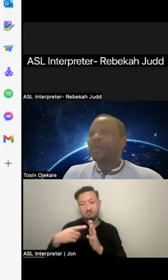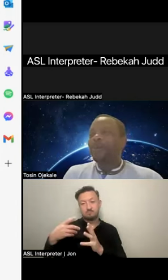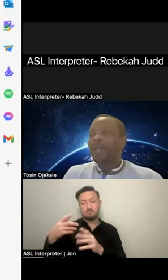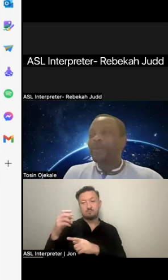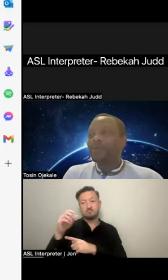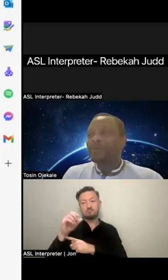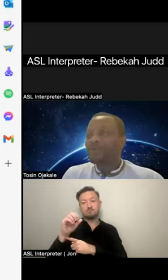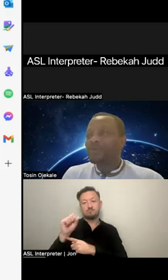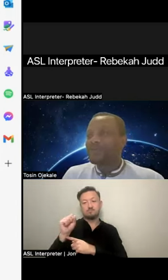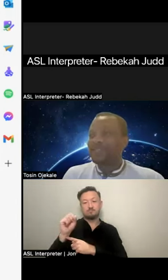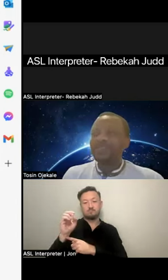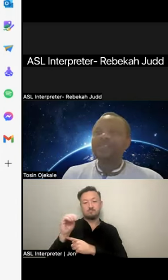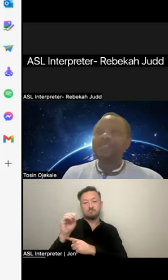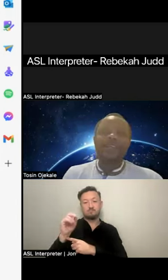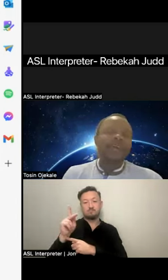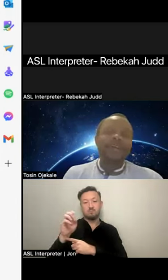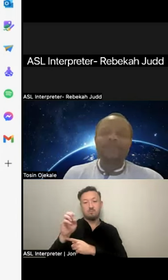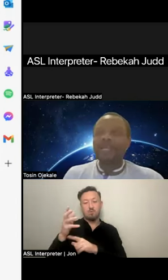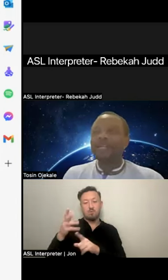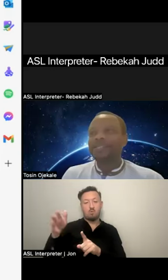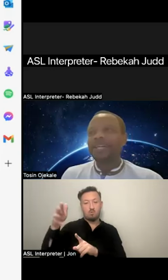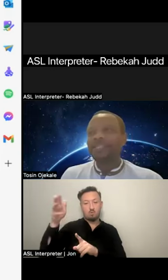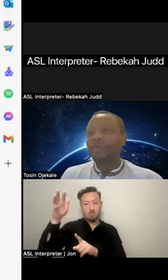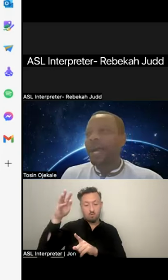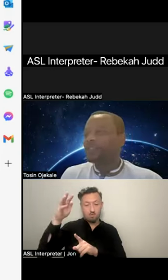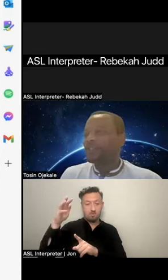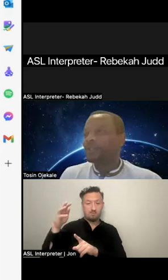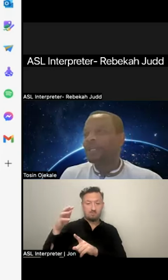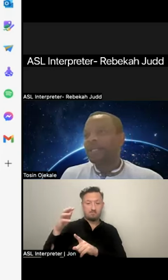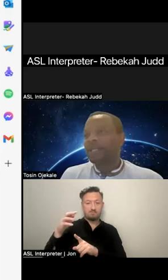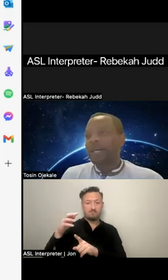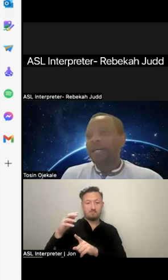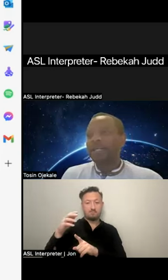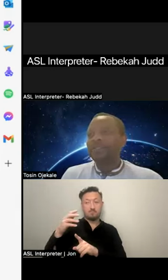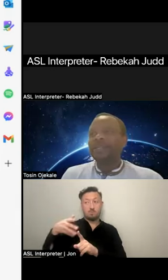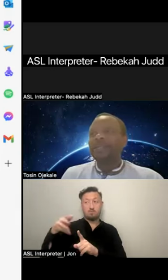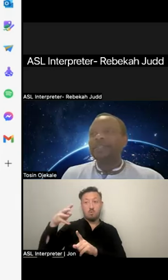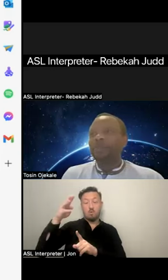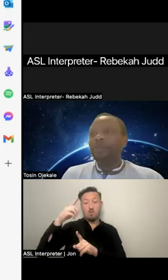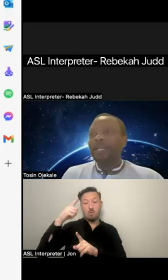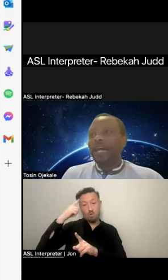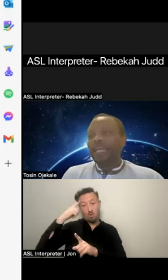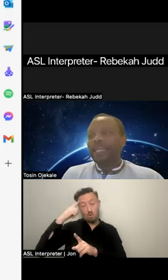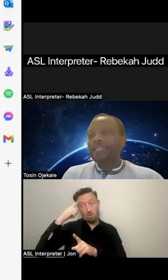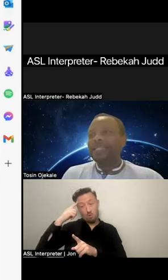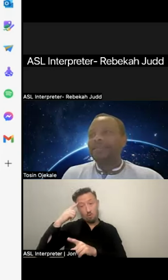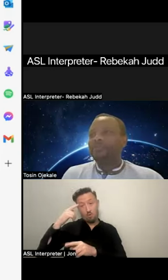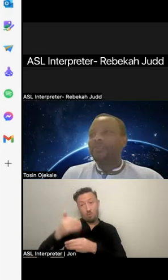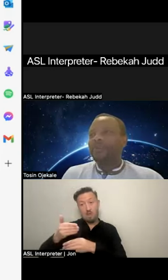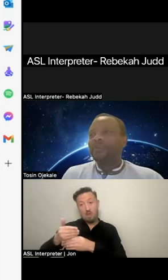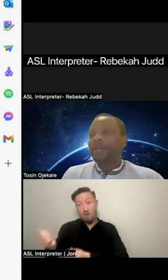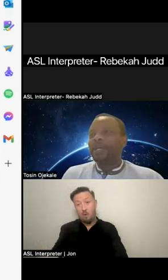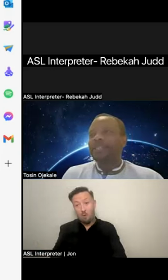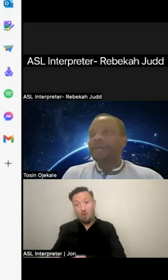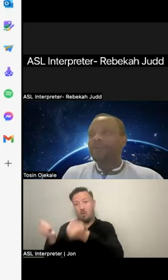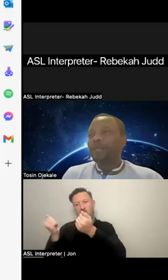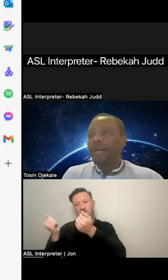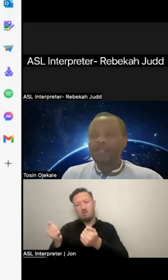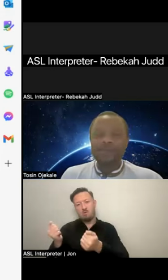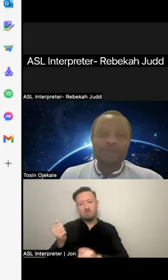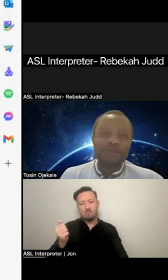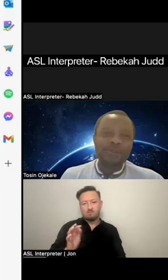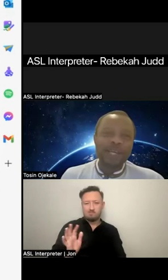open windows rings. Yeah, so that's a reaction. So, but in that case, except